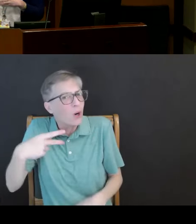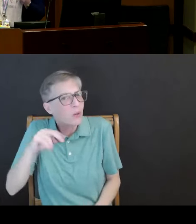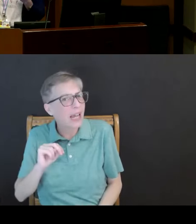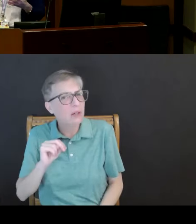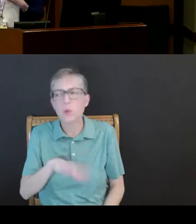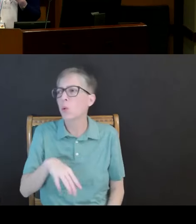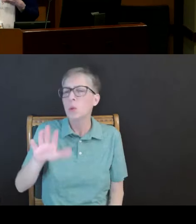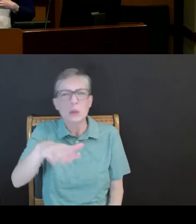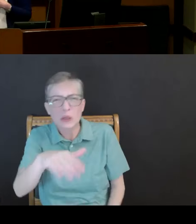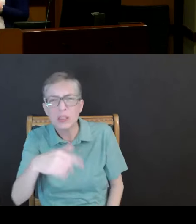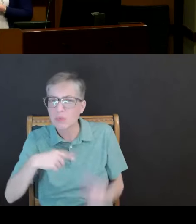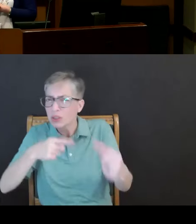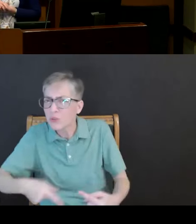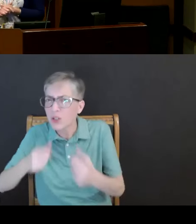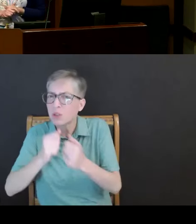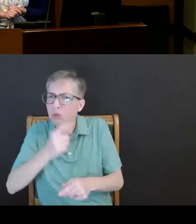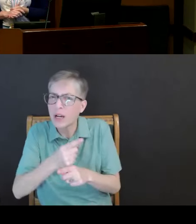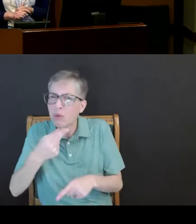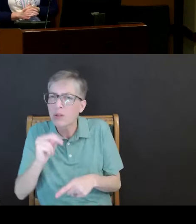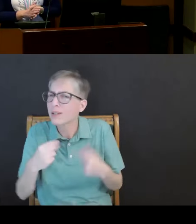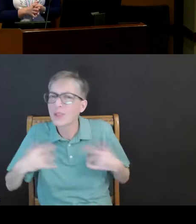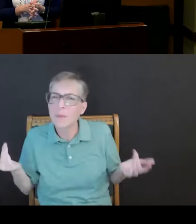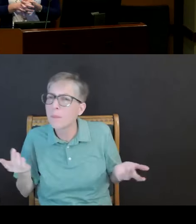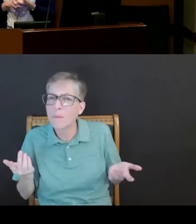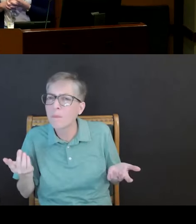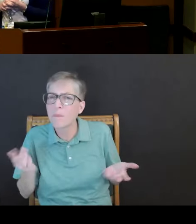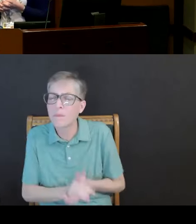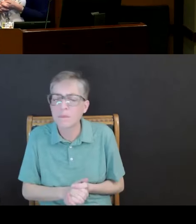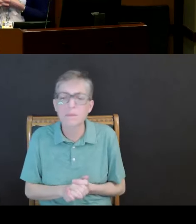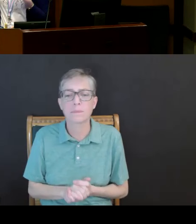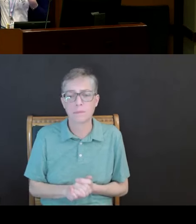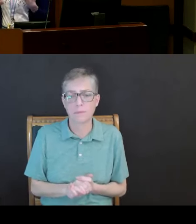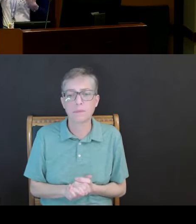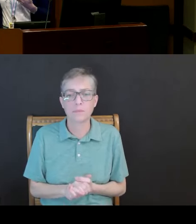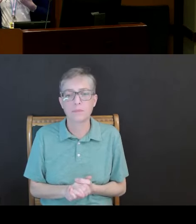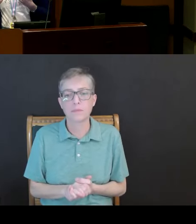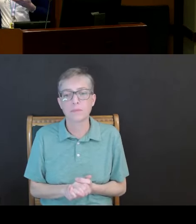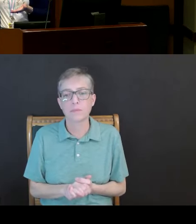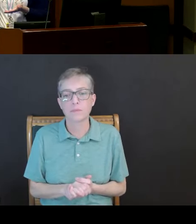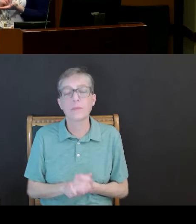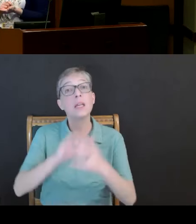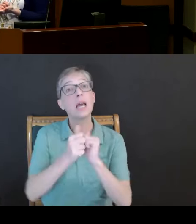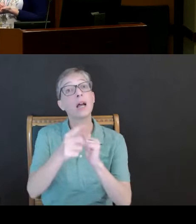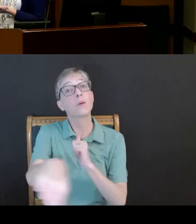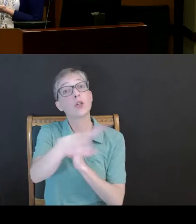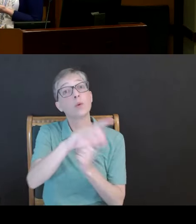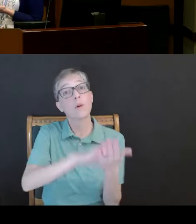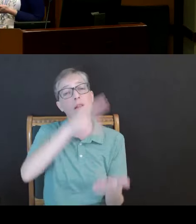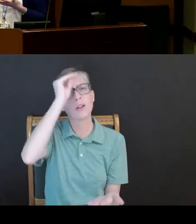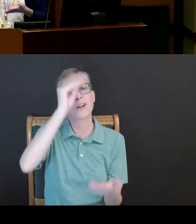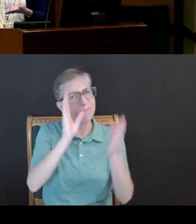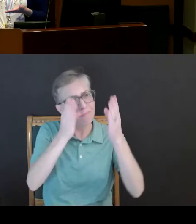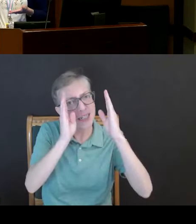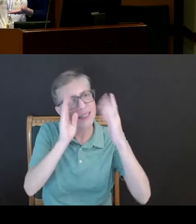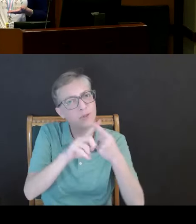really struggling with the right pronouns. What's going on with us today? But pay attention to how you learn. So I figured out